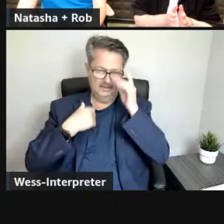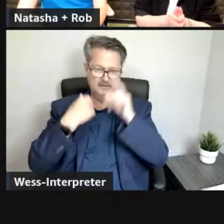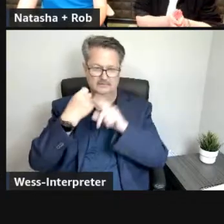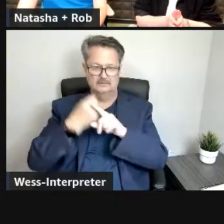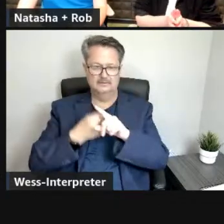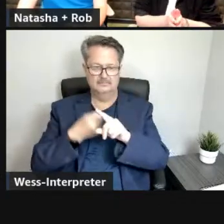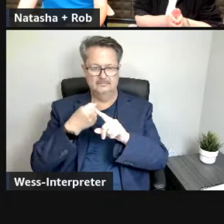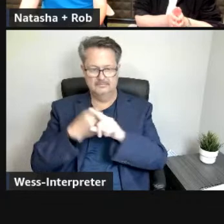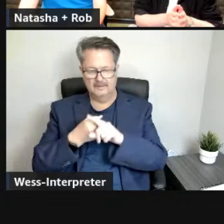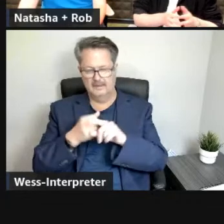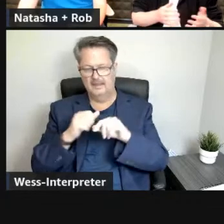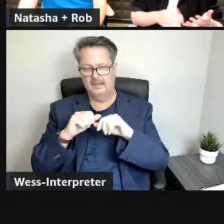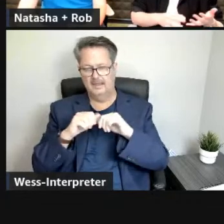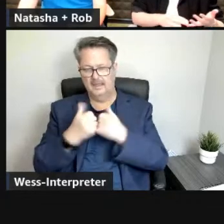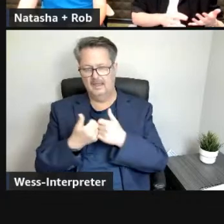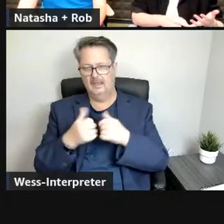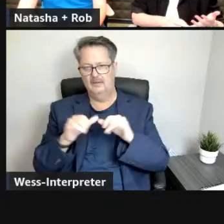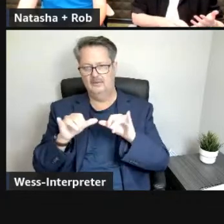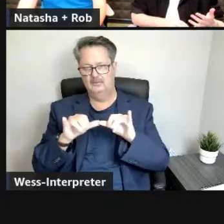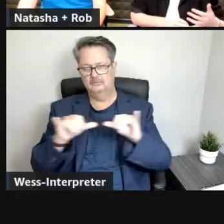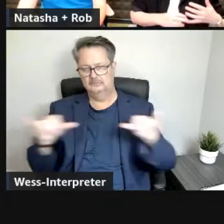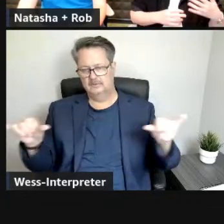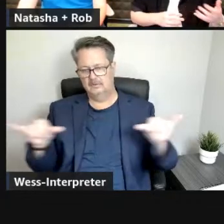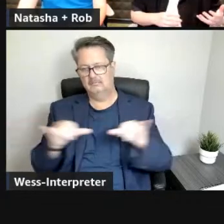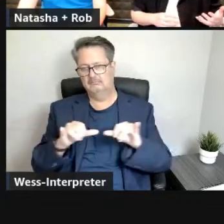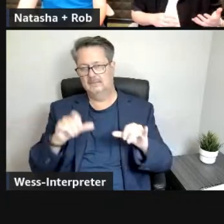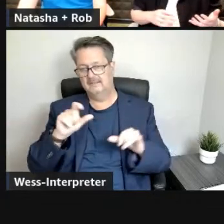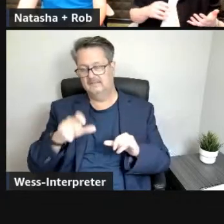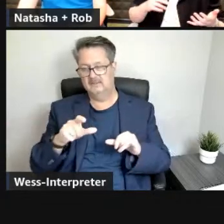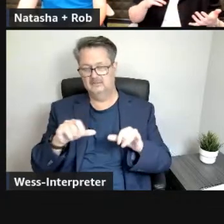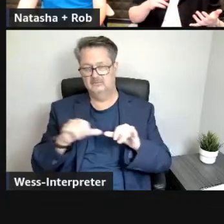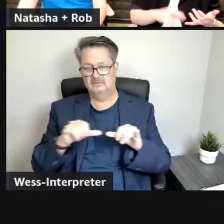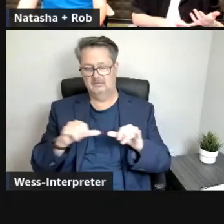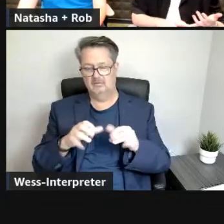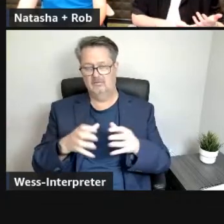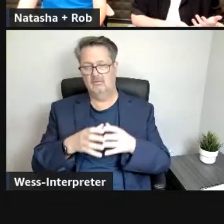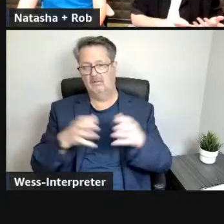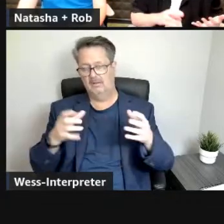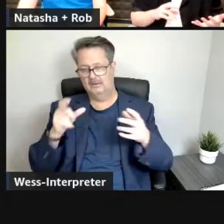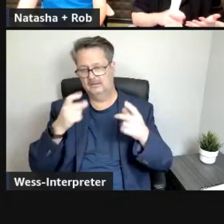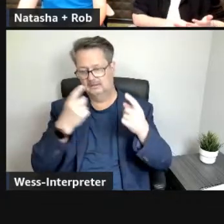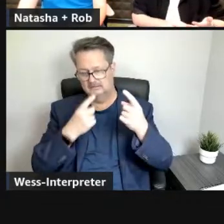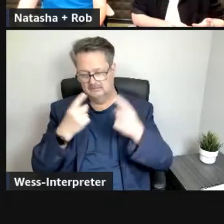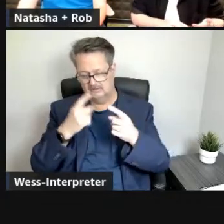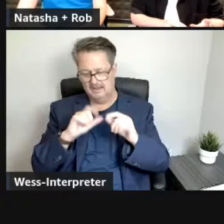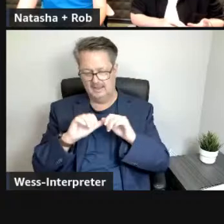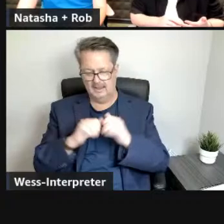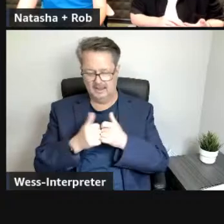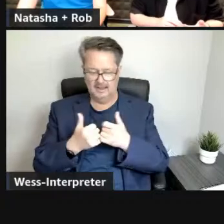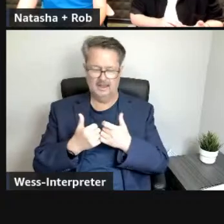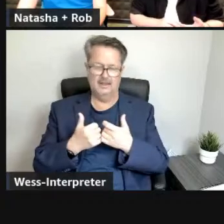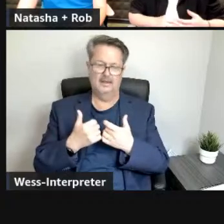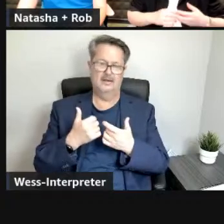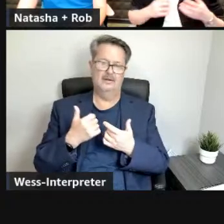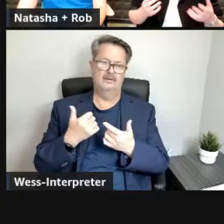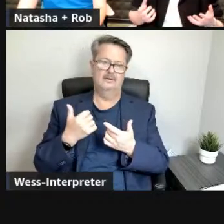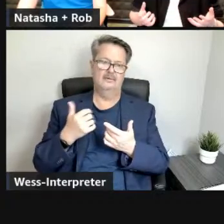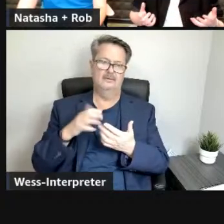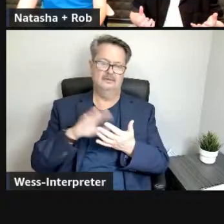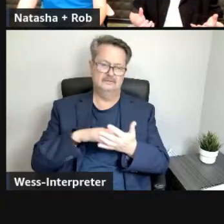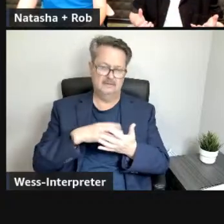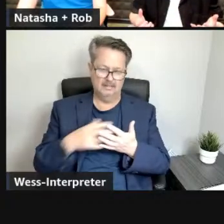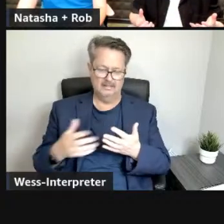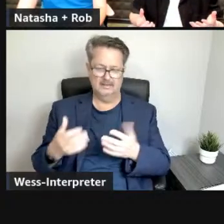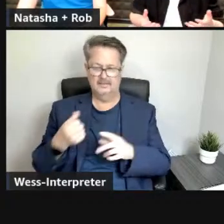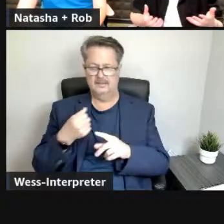you scale. If you need to scale a lot, you need to consider how you're scaling, the impact that has on your cost, the impact that